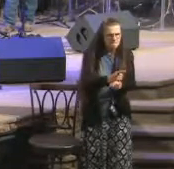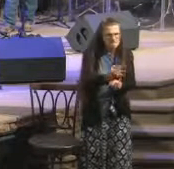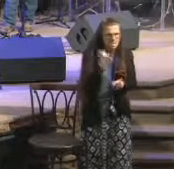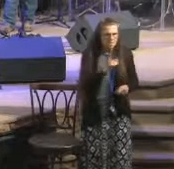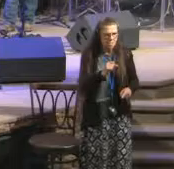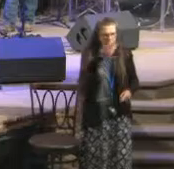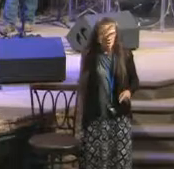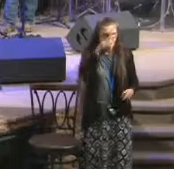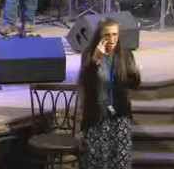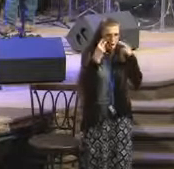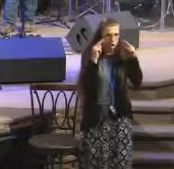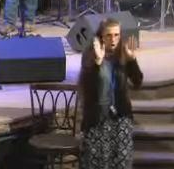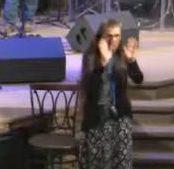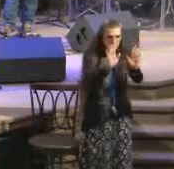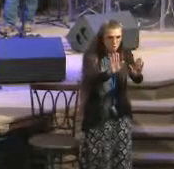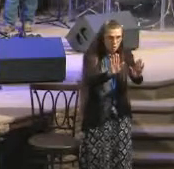at